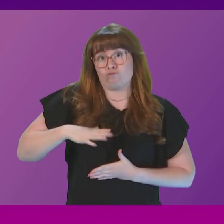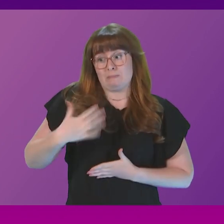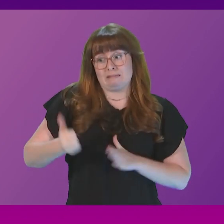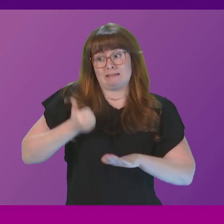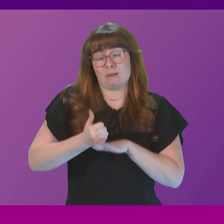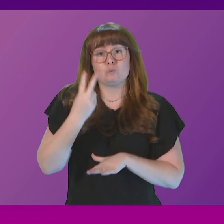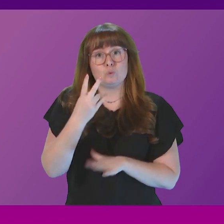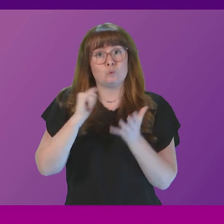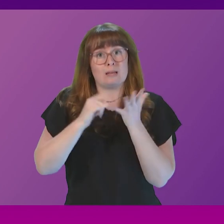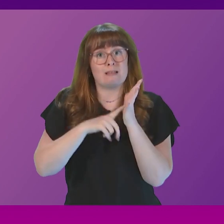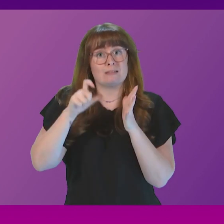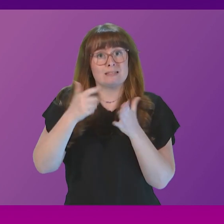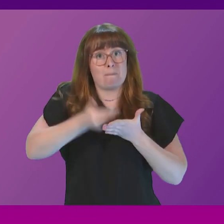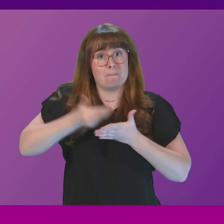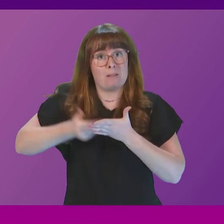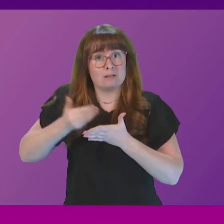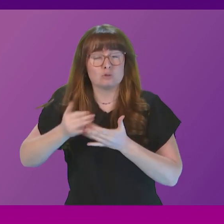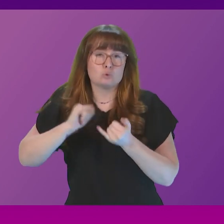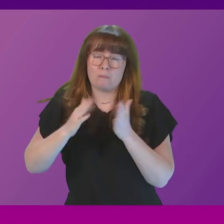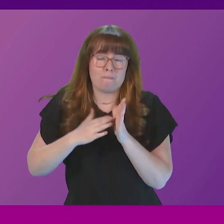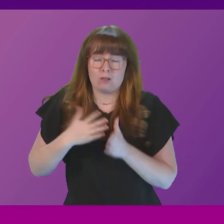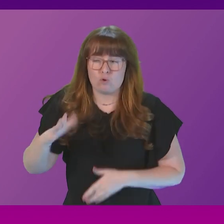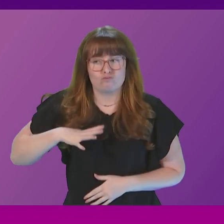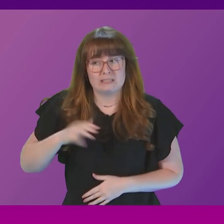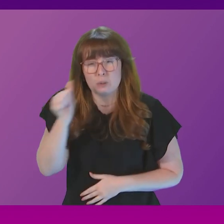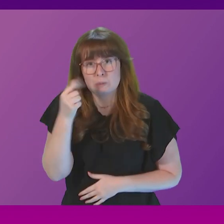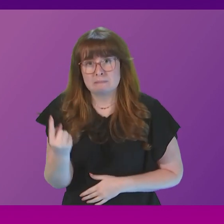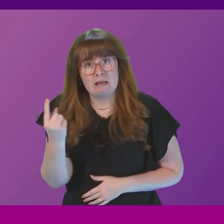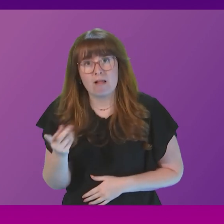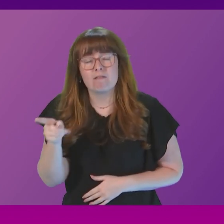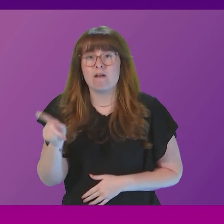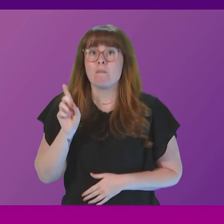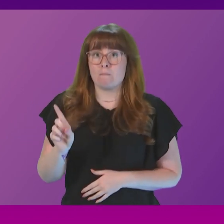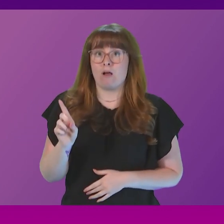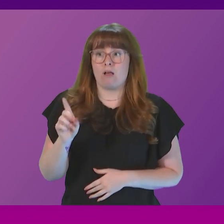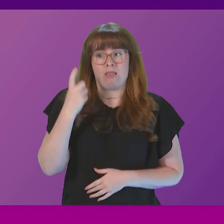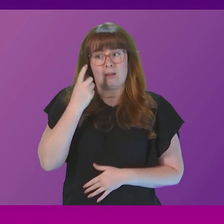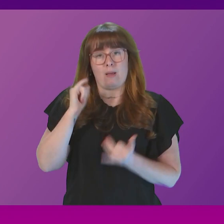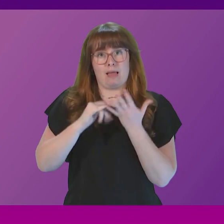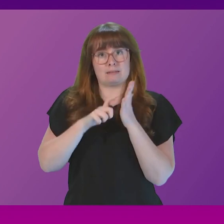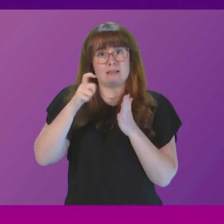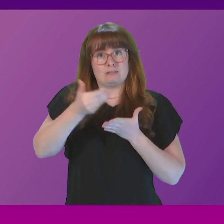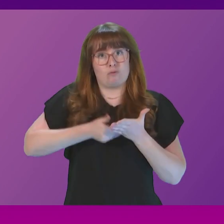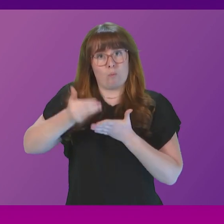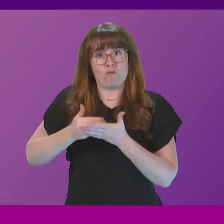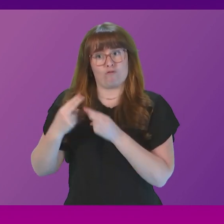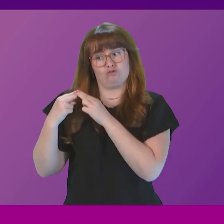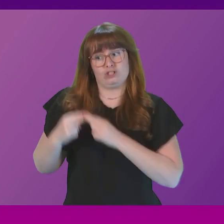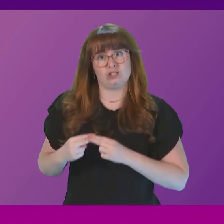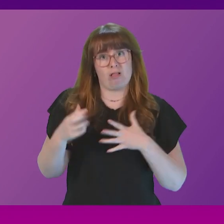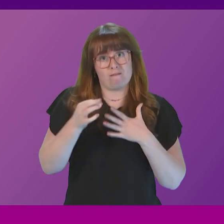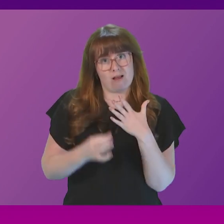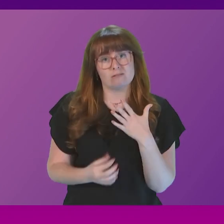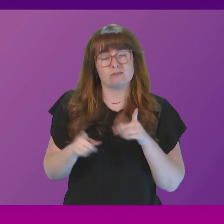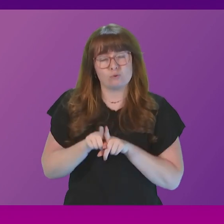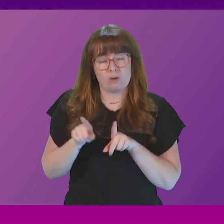bills, as Stuart McMillan knows well. We're also considering the SLC's report on judicial factors